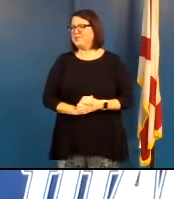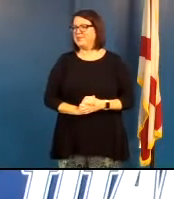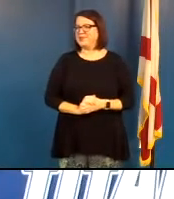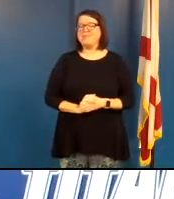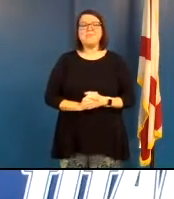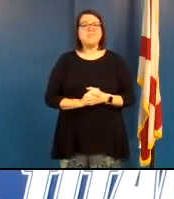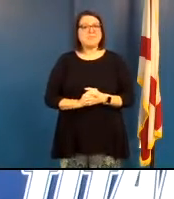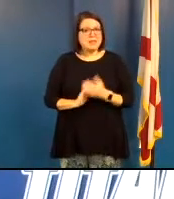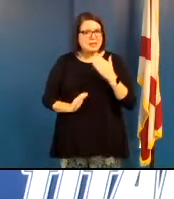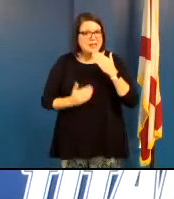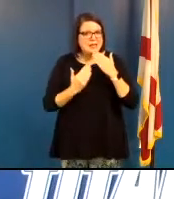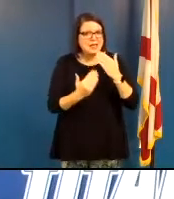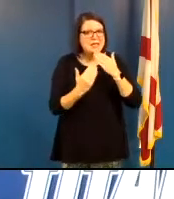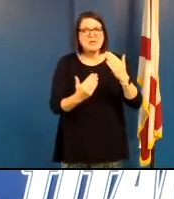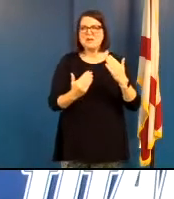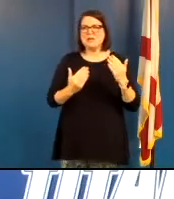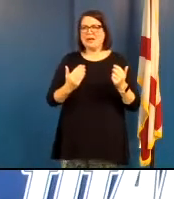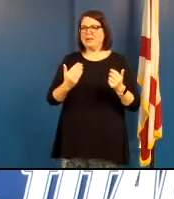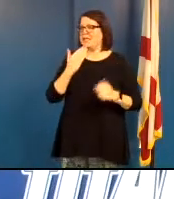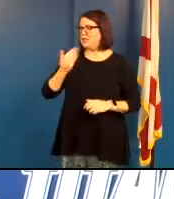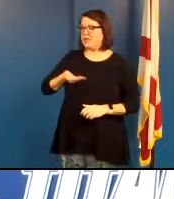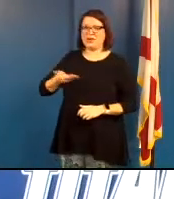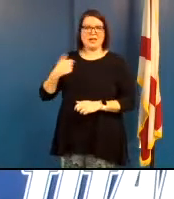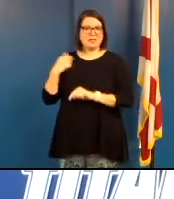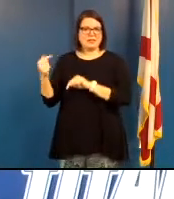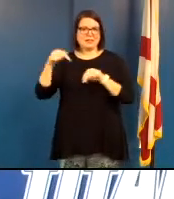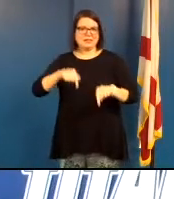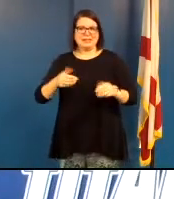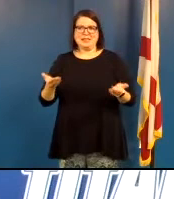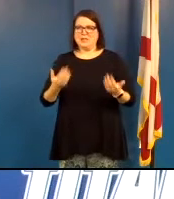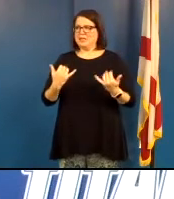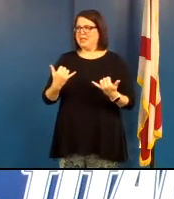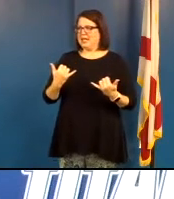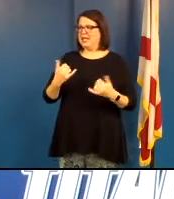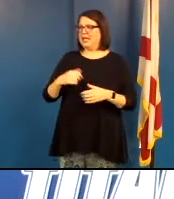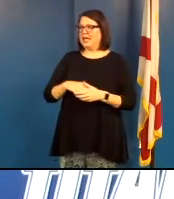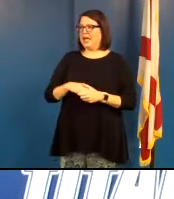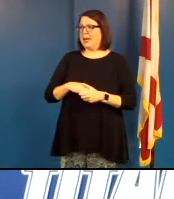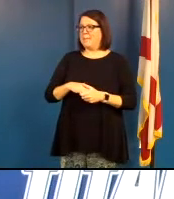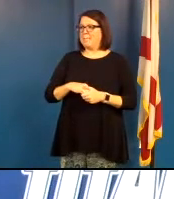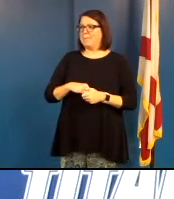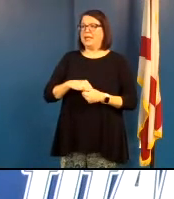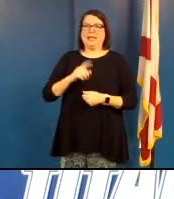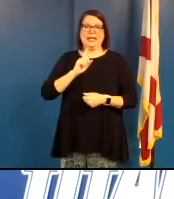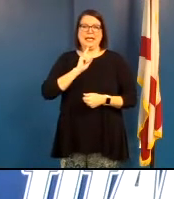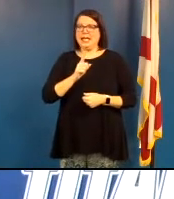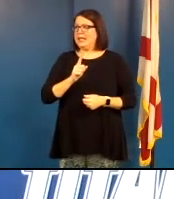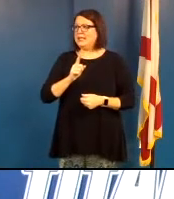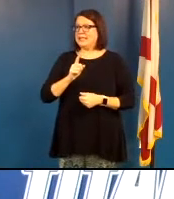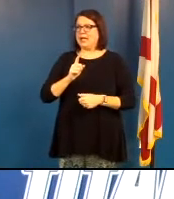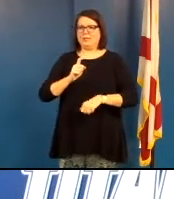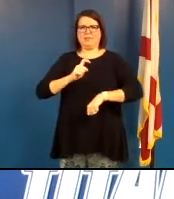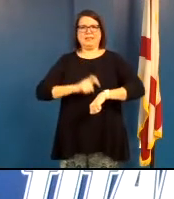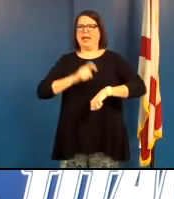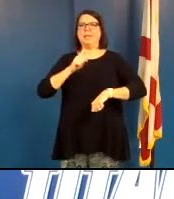Thank you very much. And I appreciate you inviting me here for this assignment because it is very timely to put the Office of HR on a different path